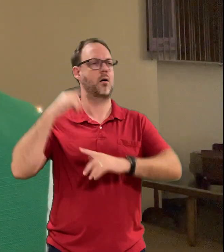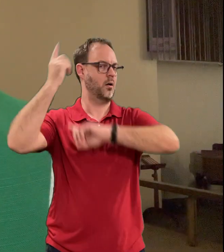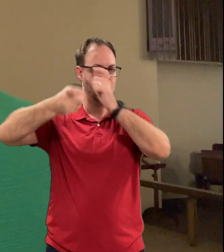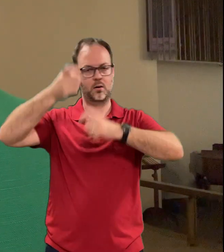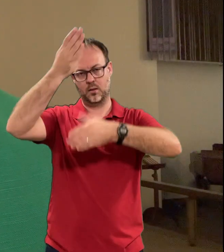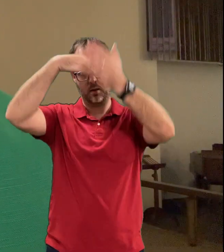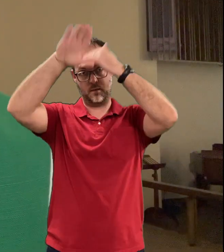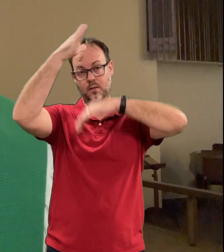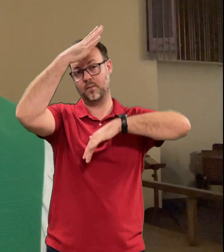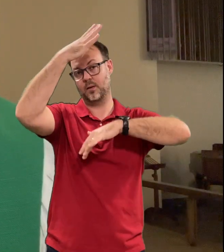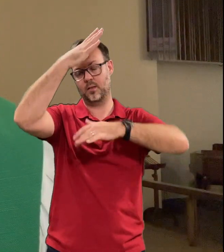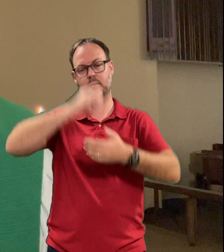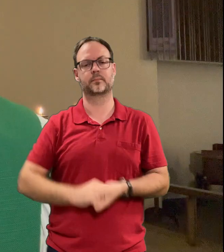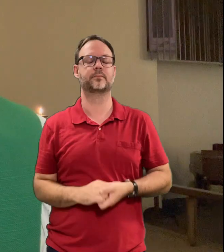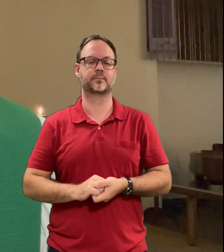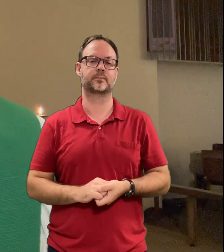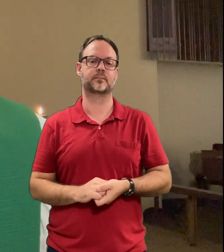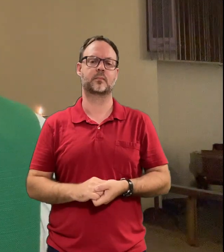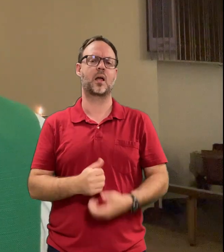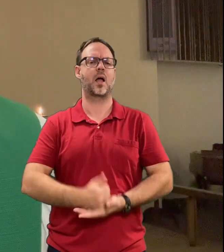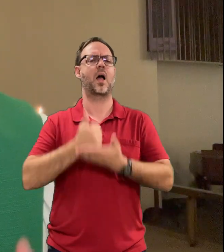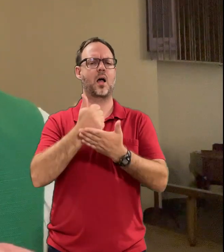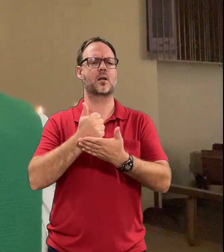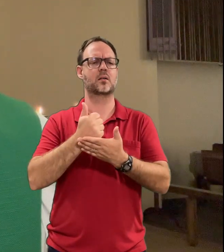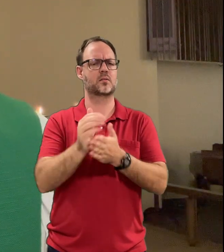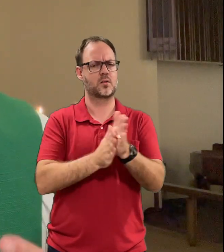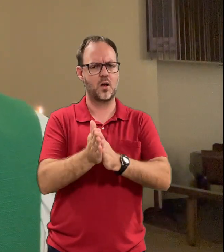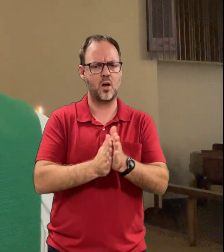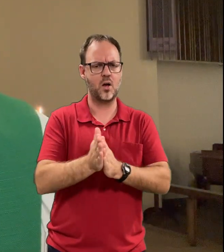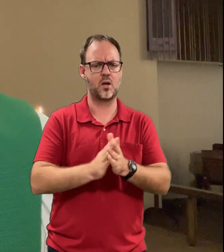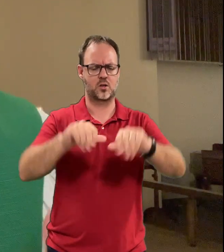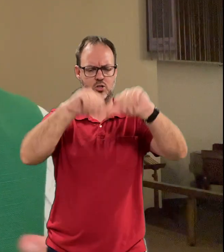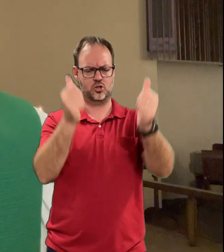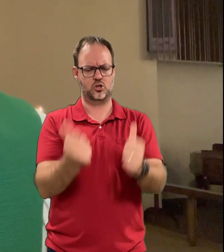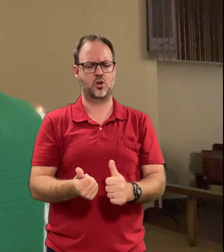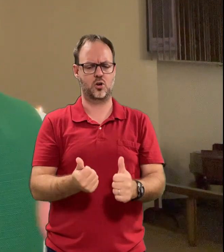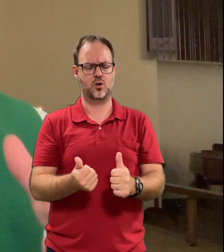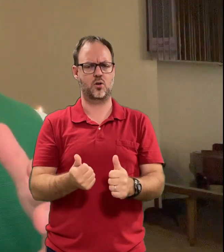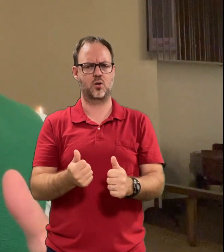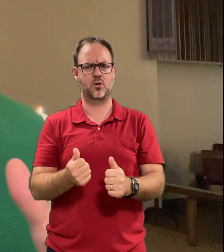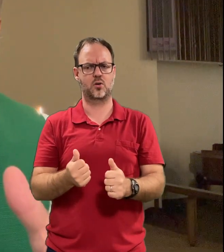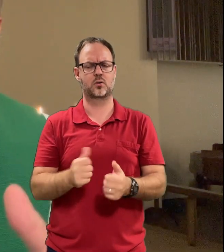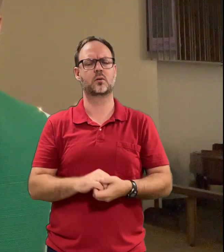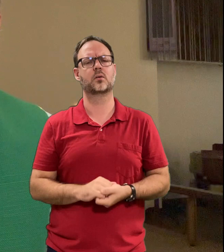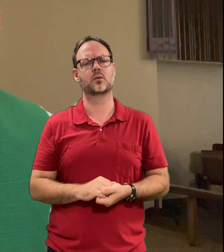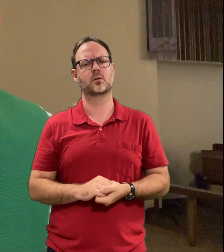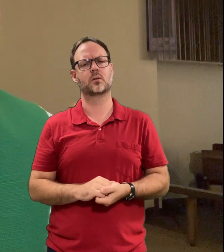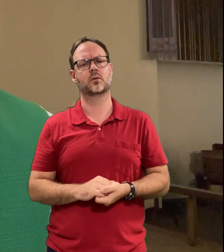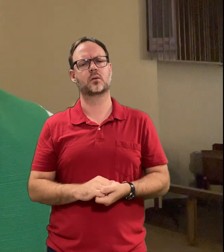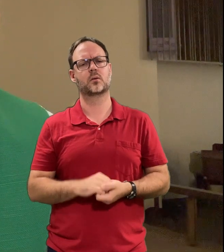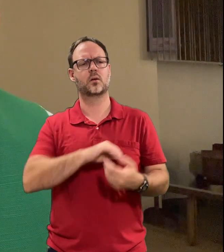our generous Heavenly Father, it helps us and drives us and shapes us and molds